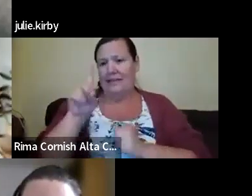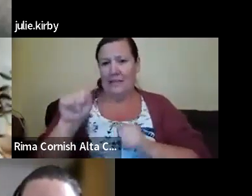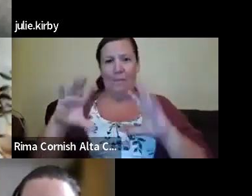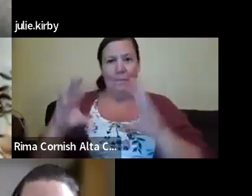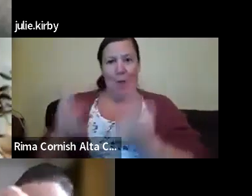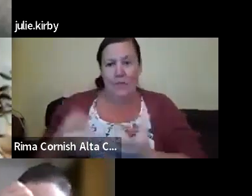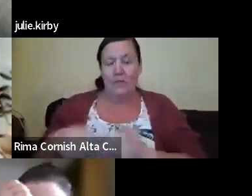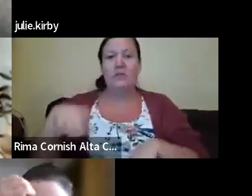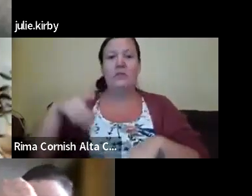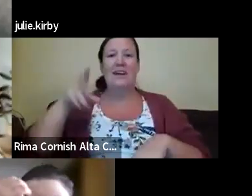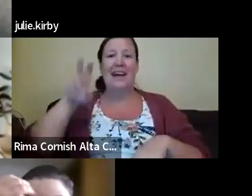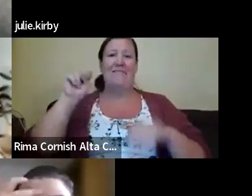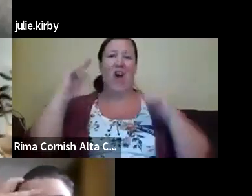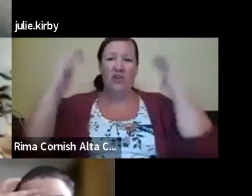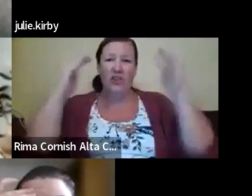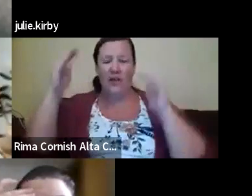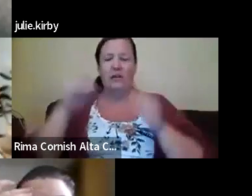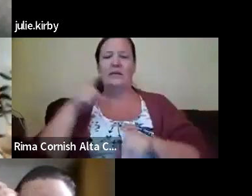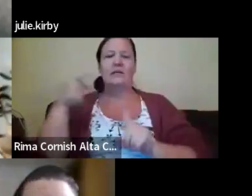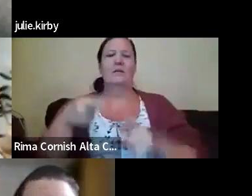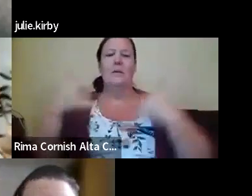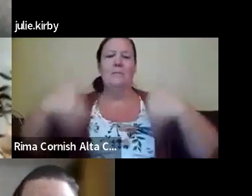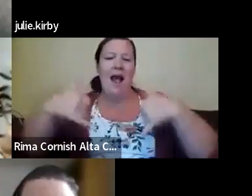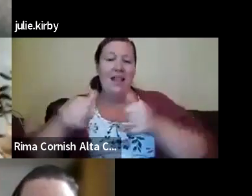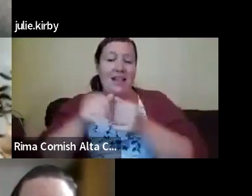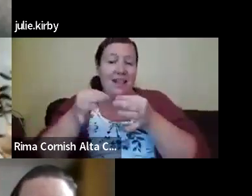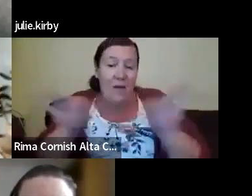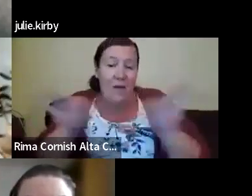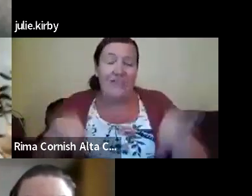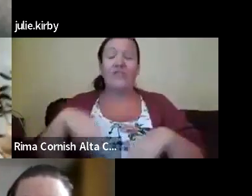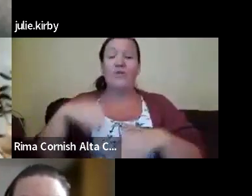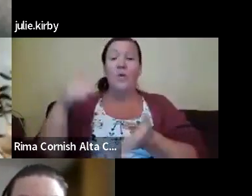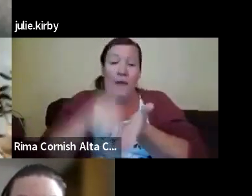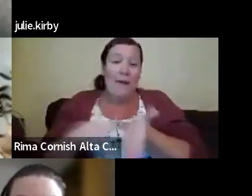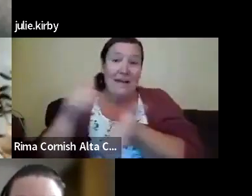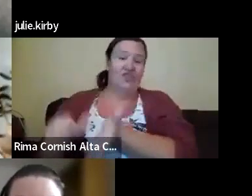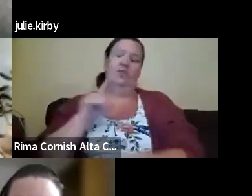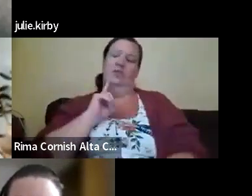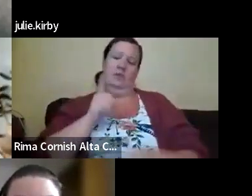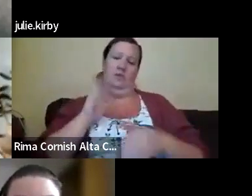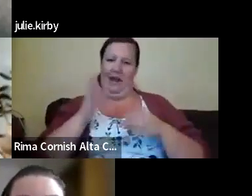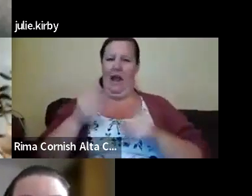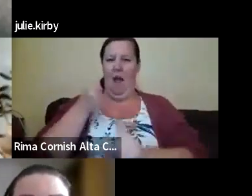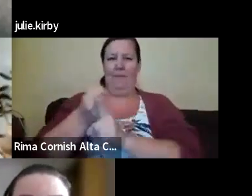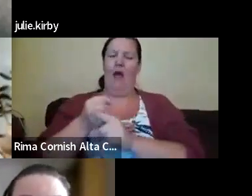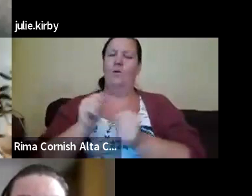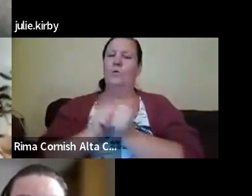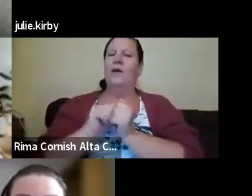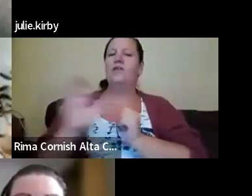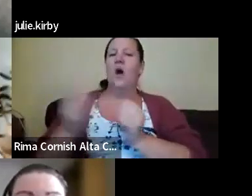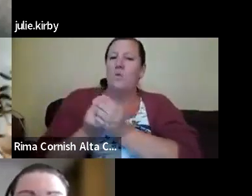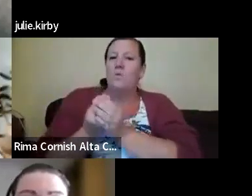this with our deaf plus population, a deaf plus adult population, those that